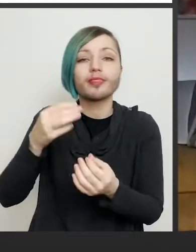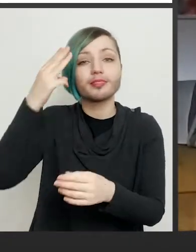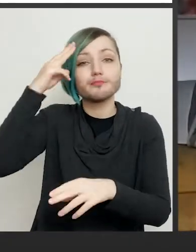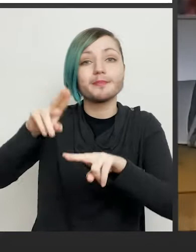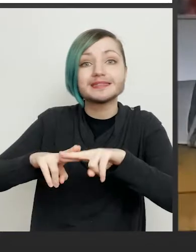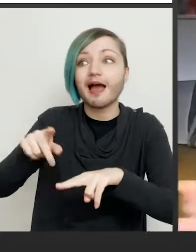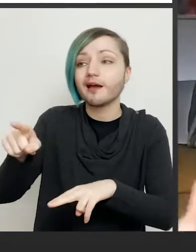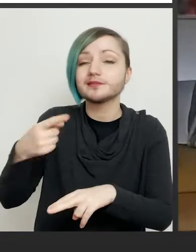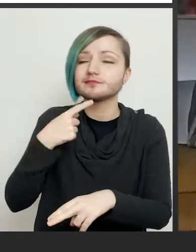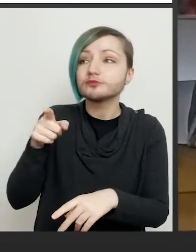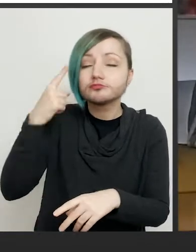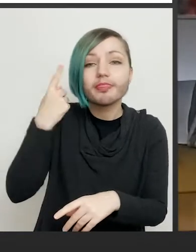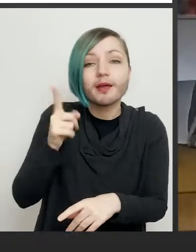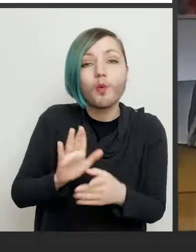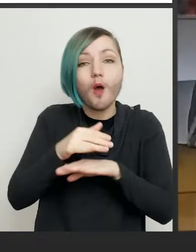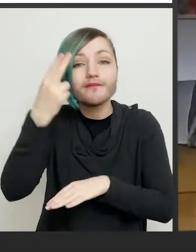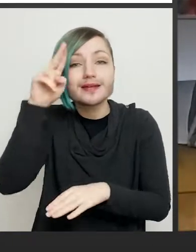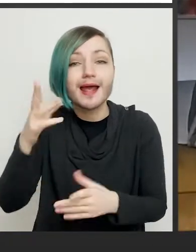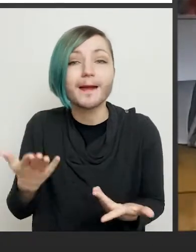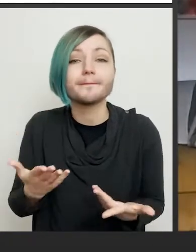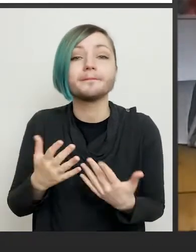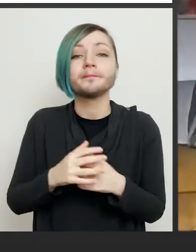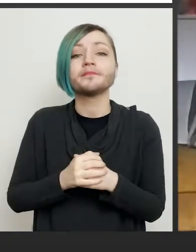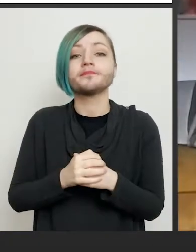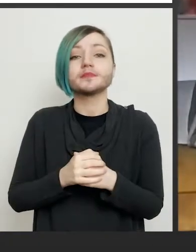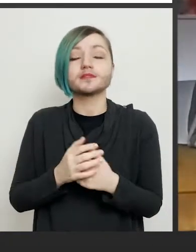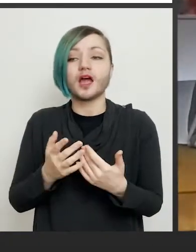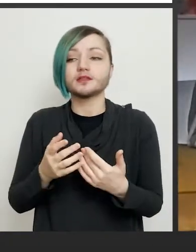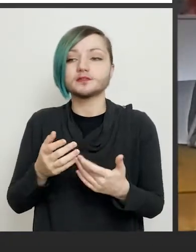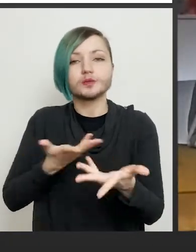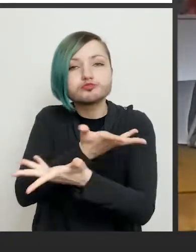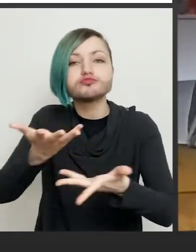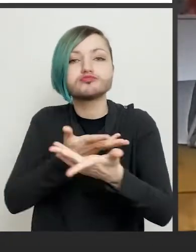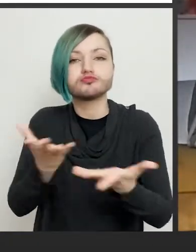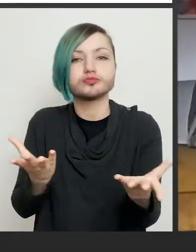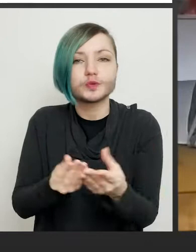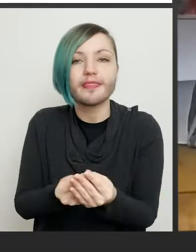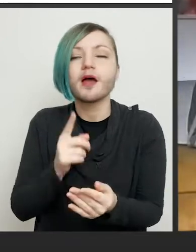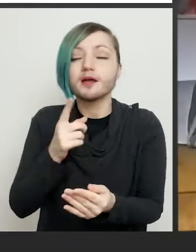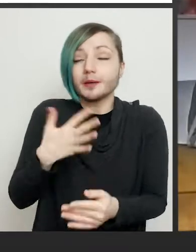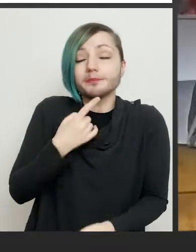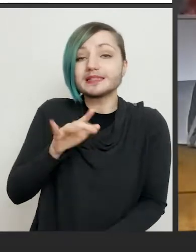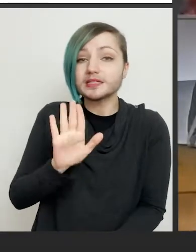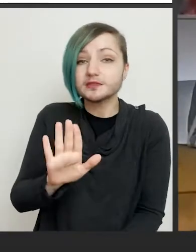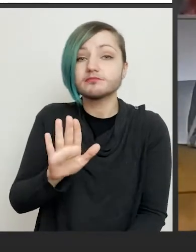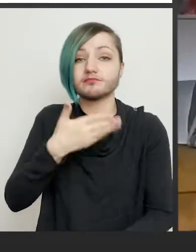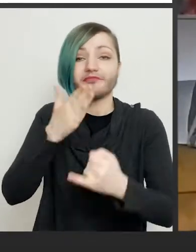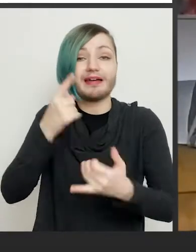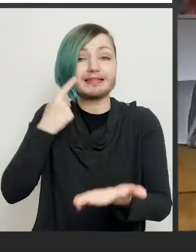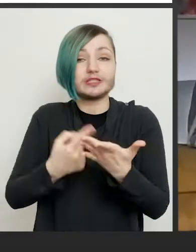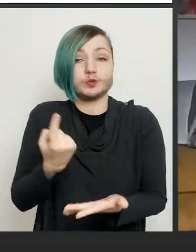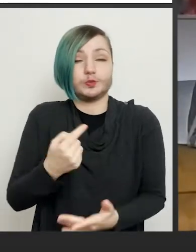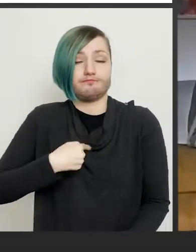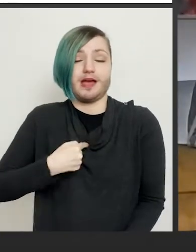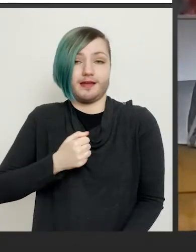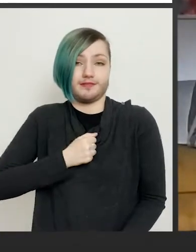and I said, well, what do you think about these names? Does that fit? And we sort of came to this together. But I ultimately said to them, well, ultimately the decision is